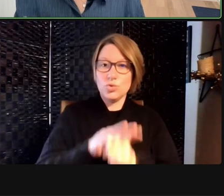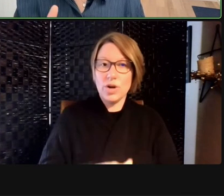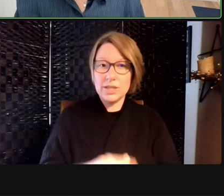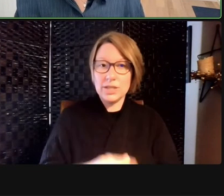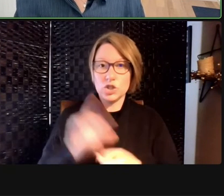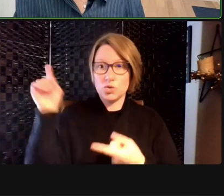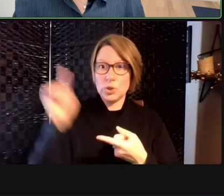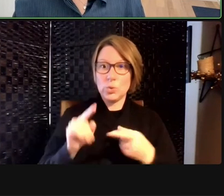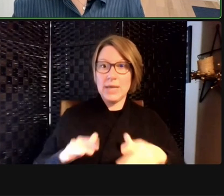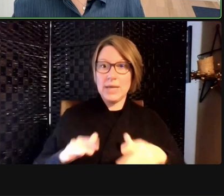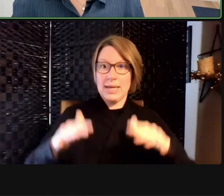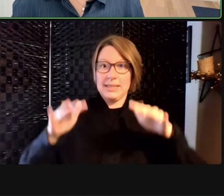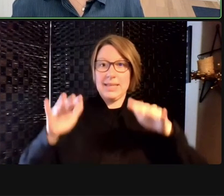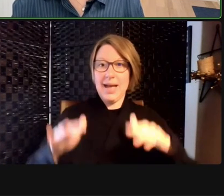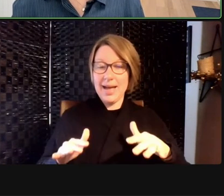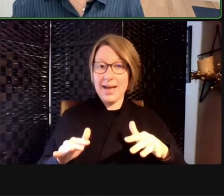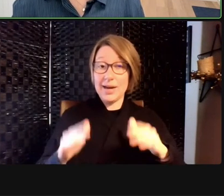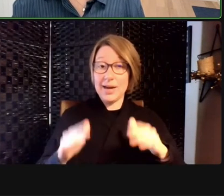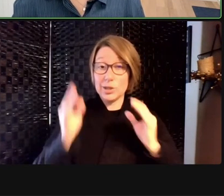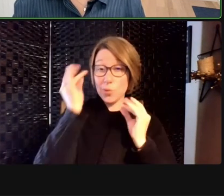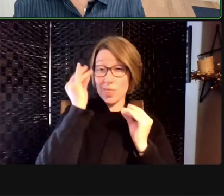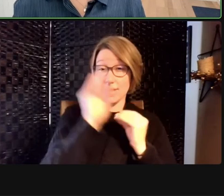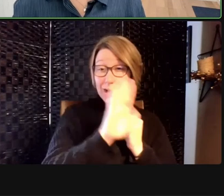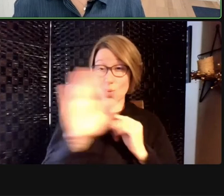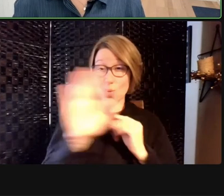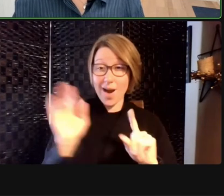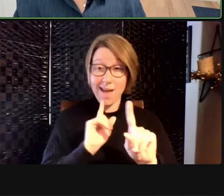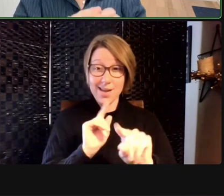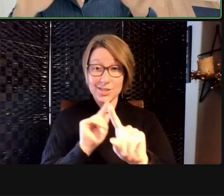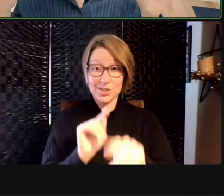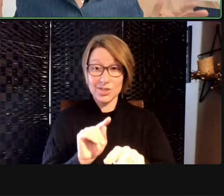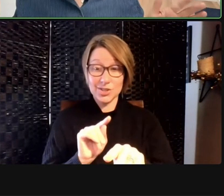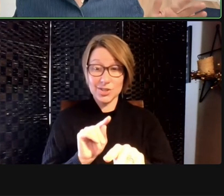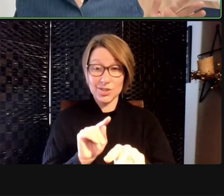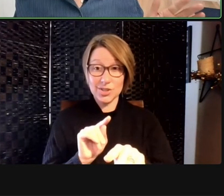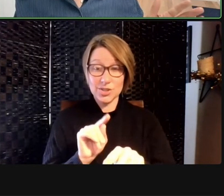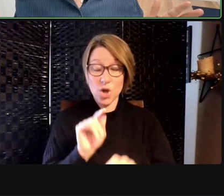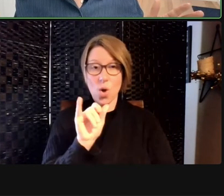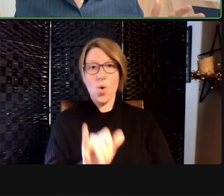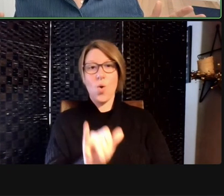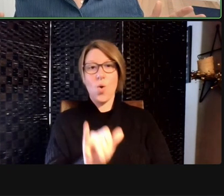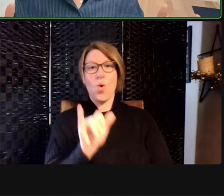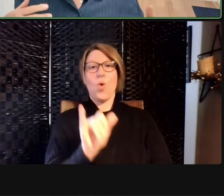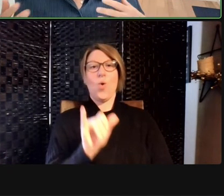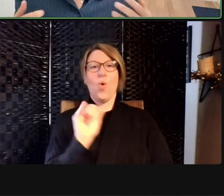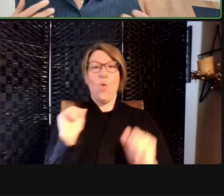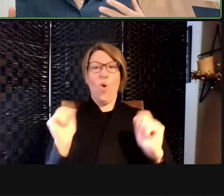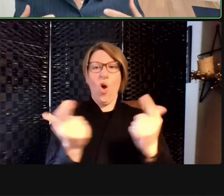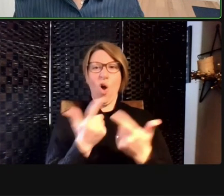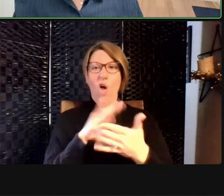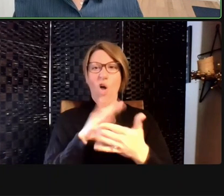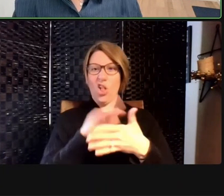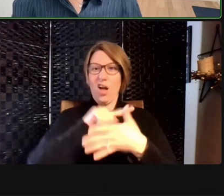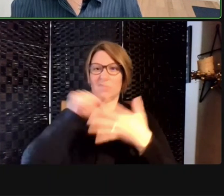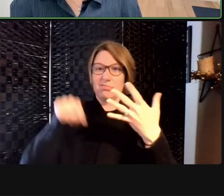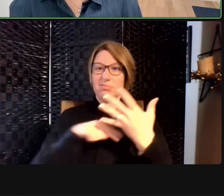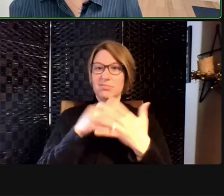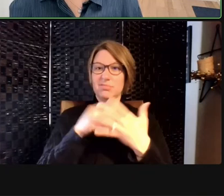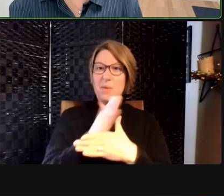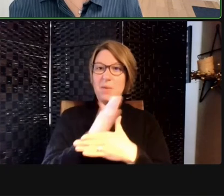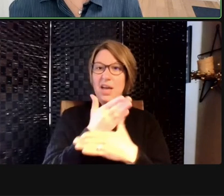think about your answers to all of these things on the pop quiz, it's easier now to see how we're all somewhere on that spectrum in terms of how we